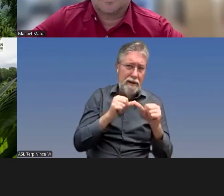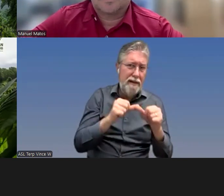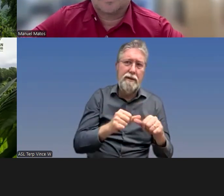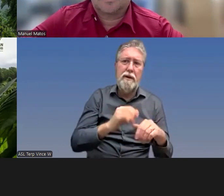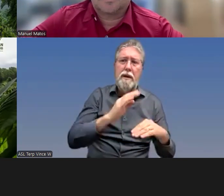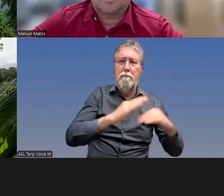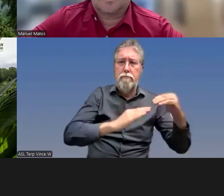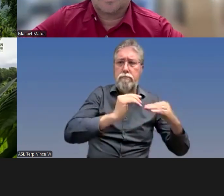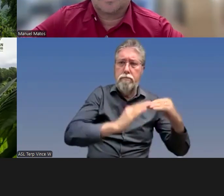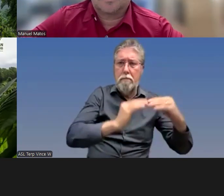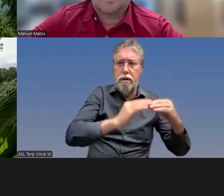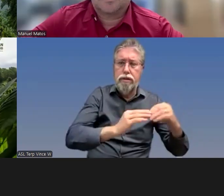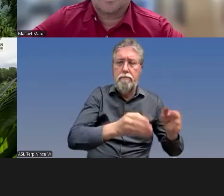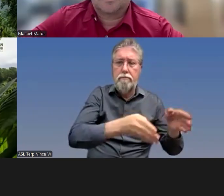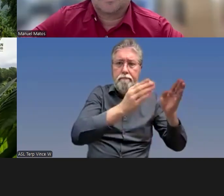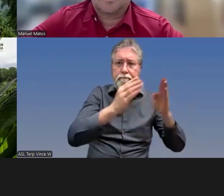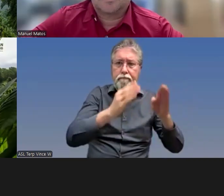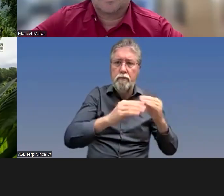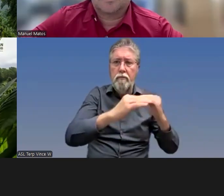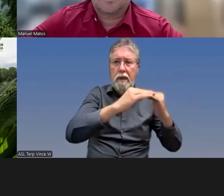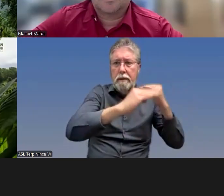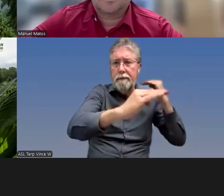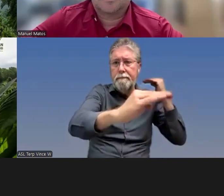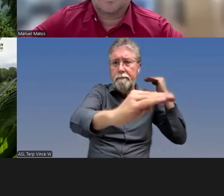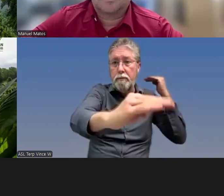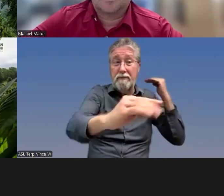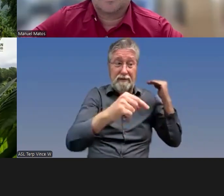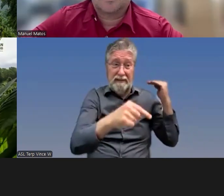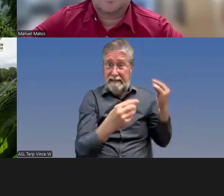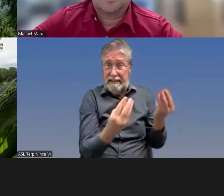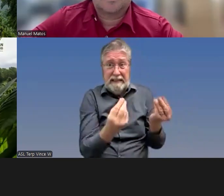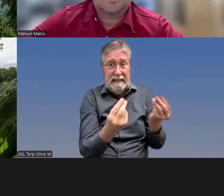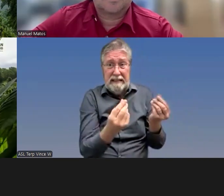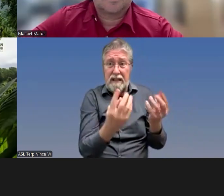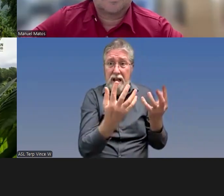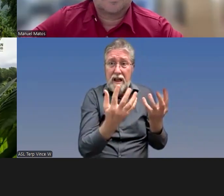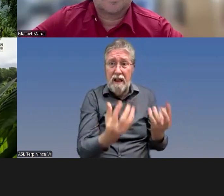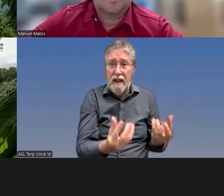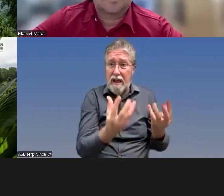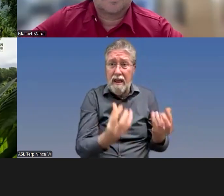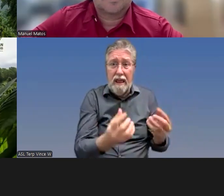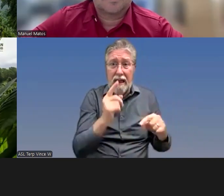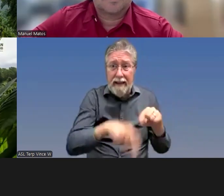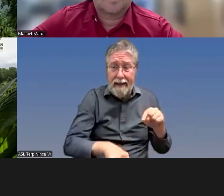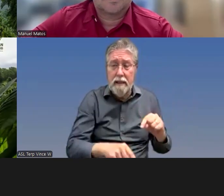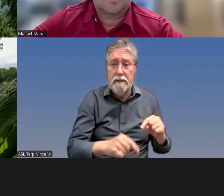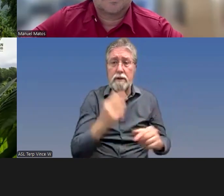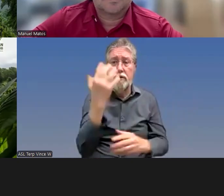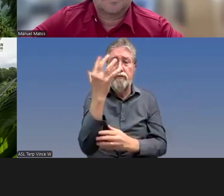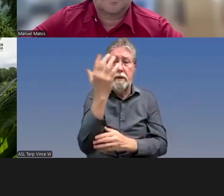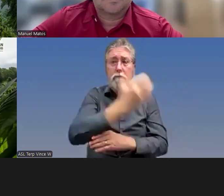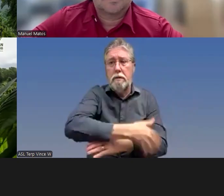buildings up and so forth, and we lose permeable surfaces, and we remove trees and so